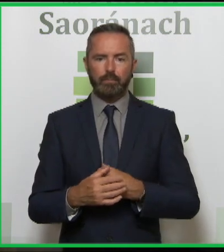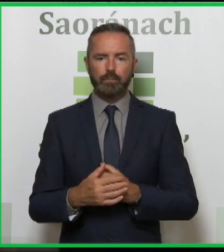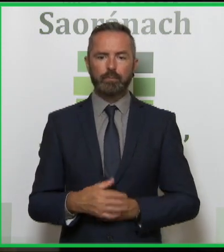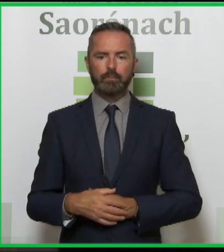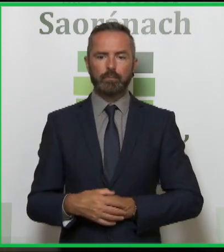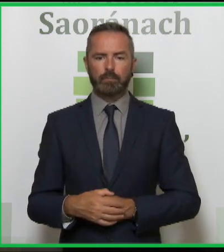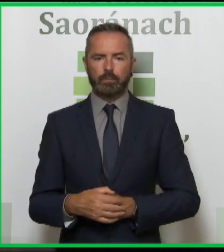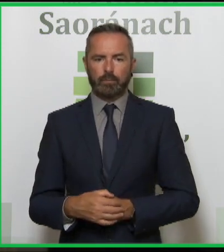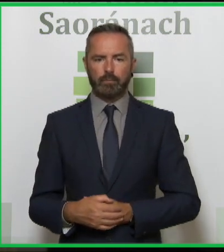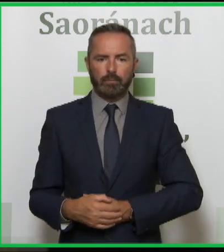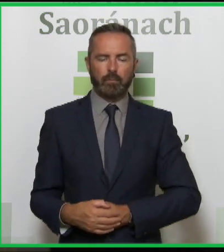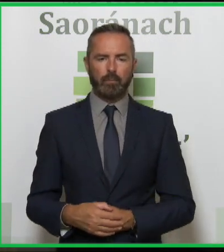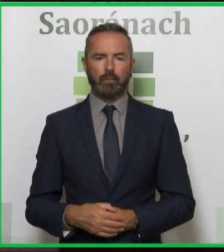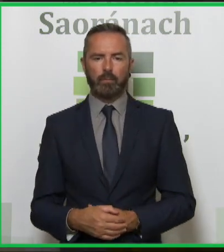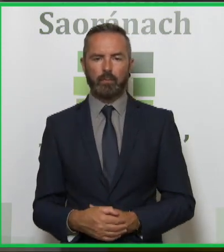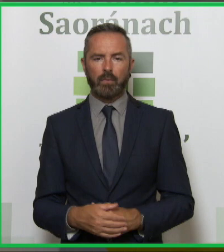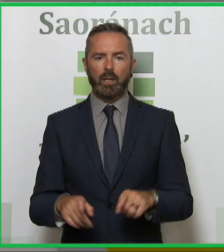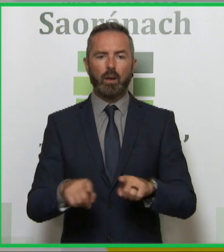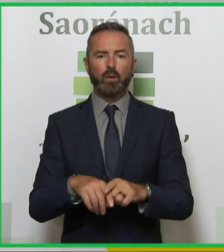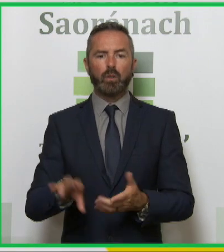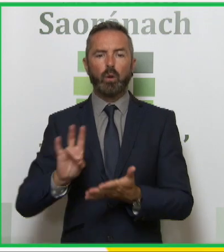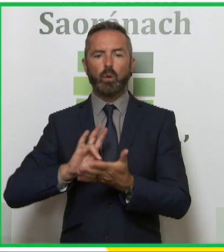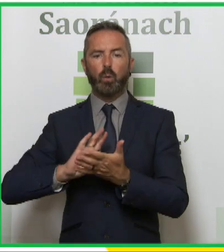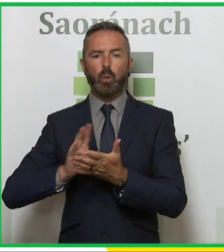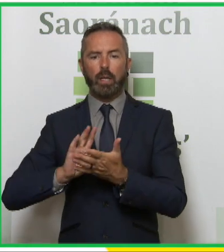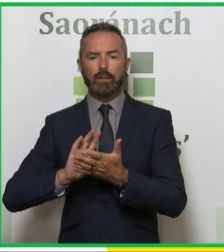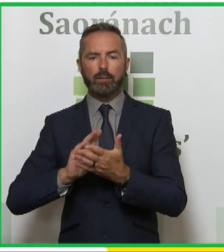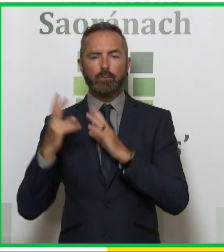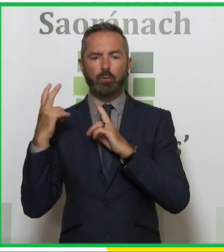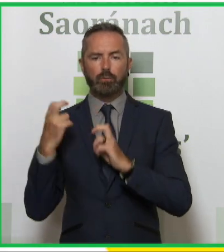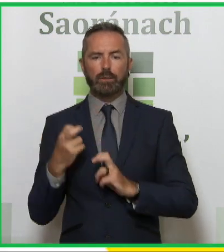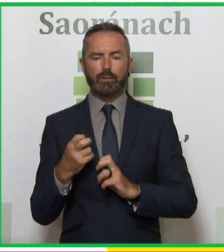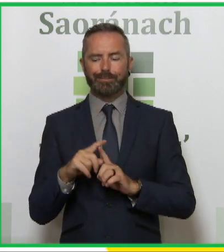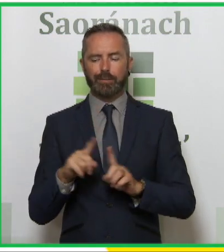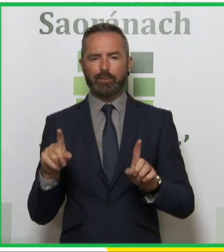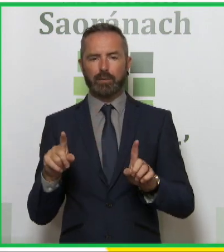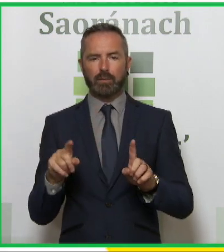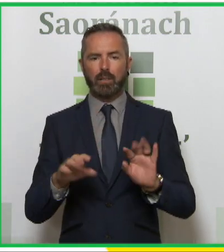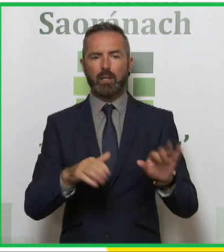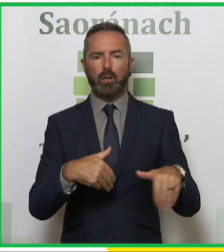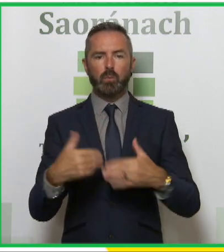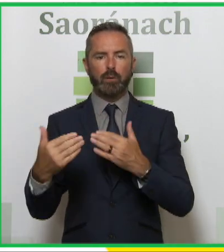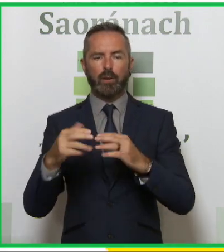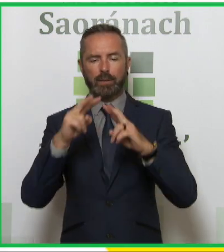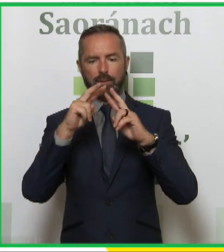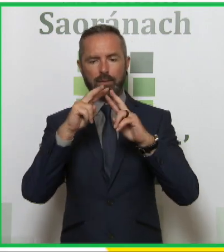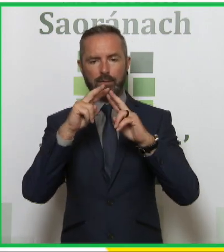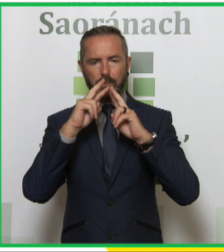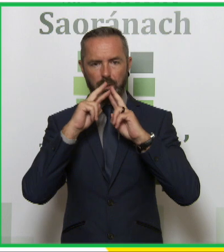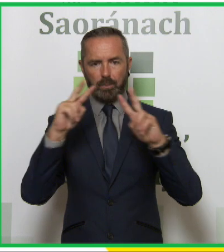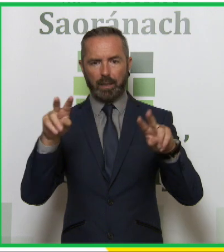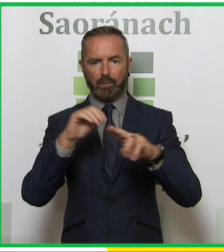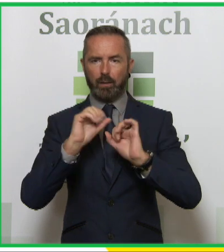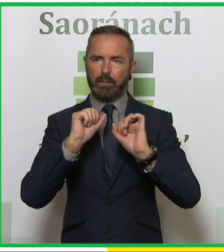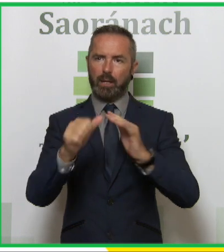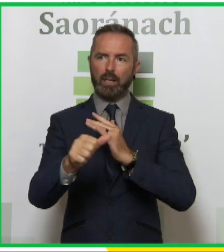Qualitative research is a different type of evidence, and that provides insights into experience. We've